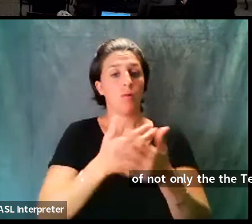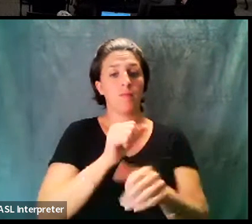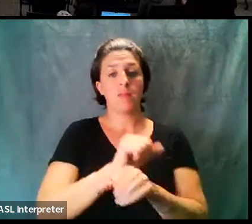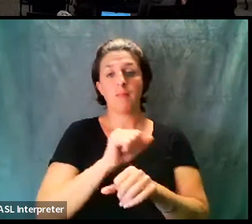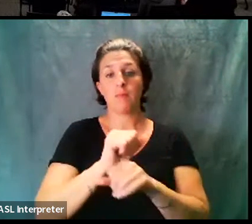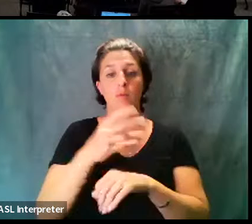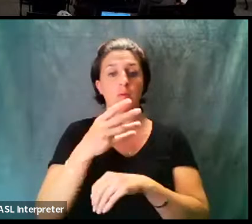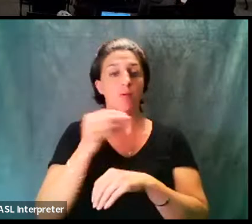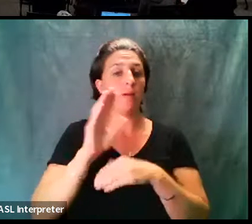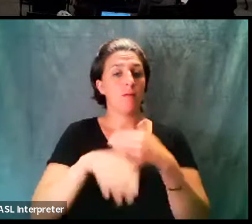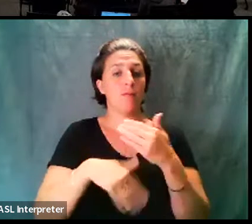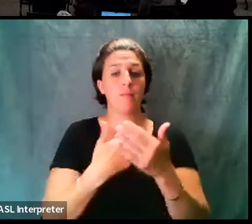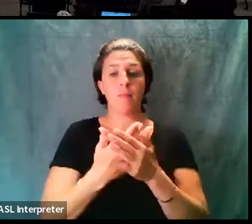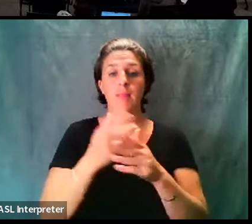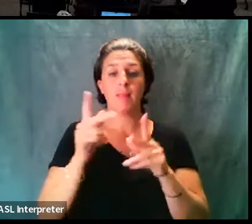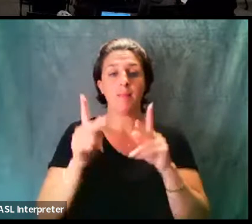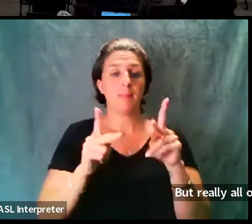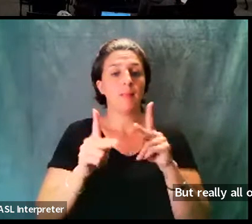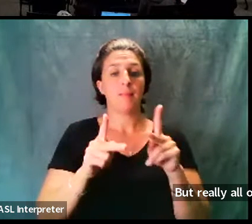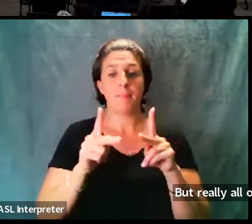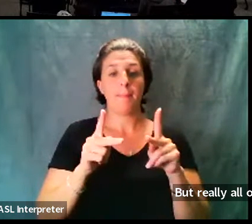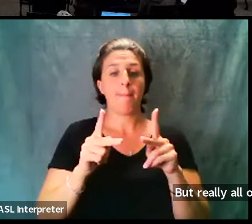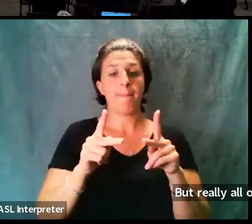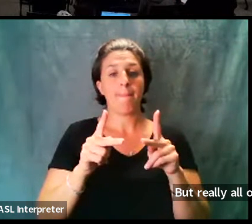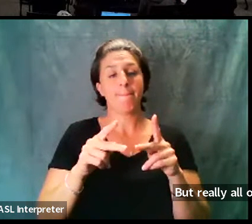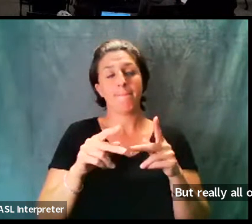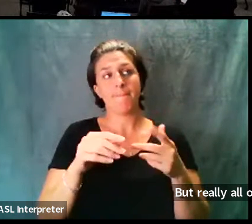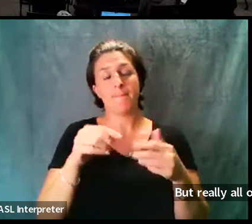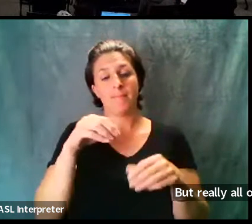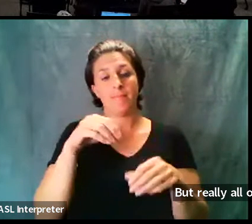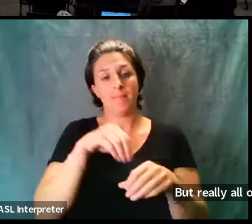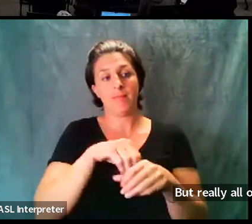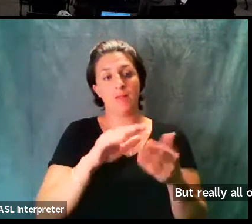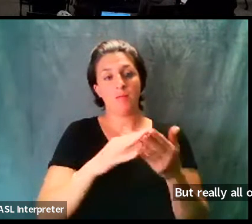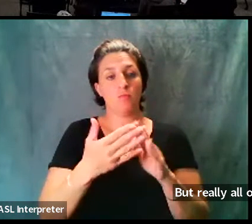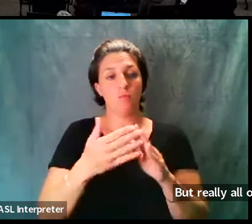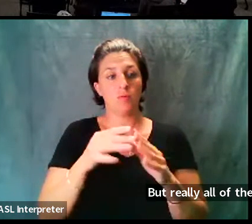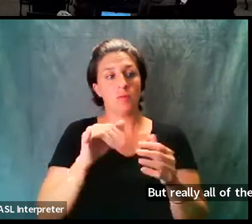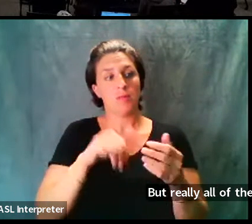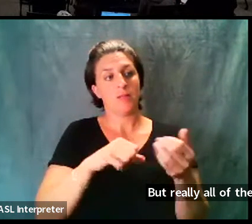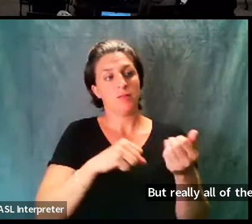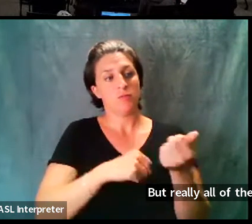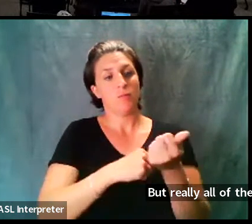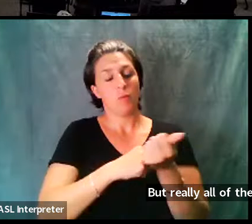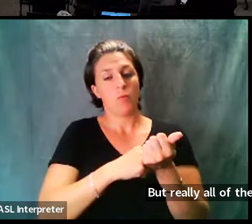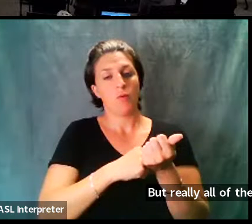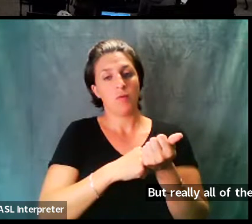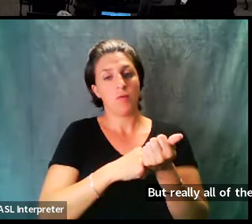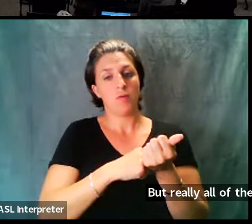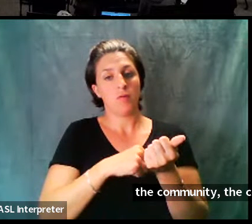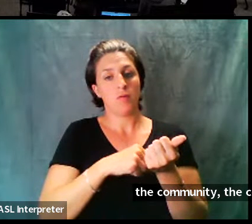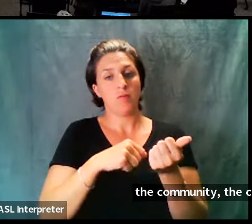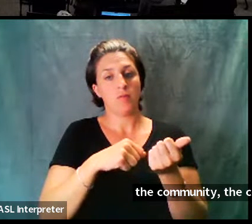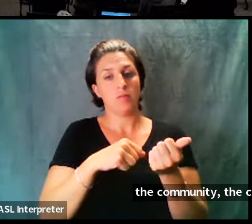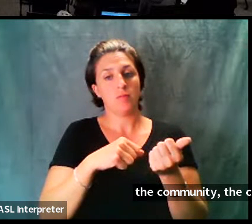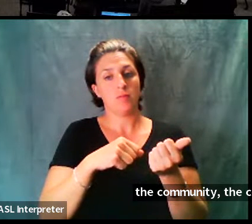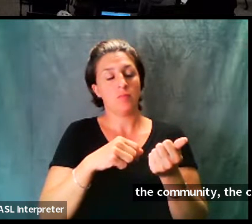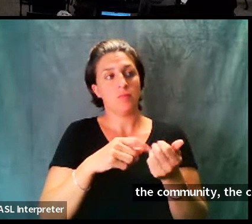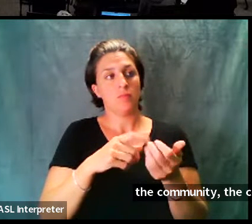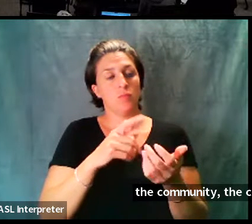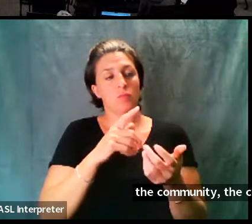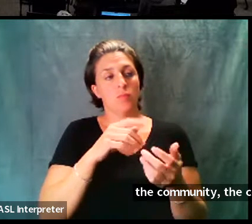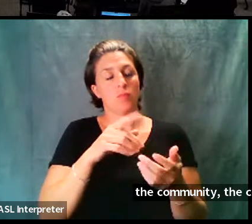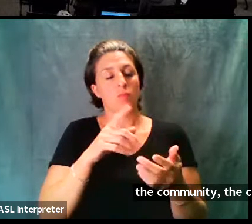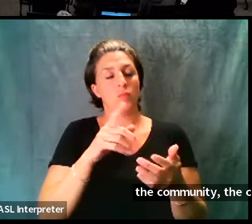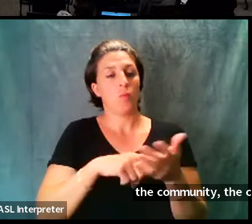of the people of the community of this district, and support what we all do for the